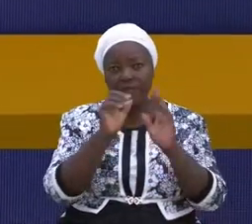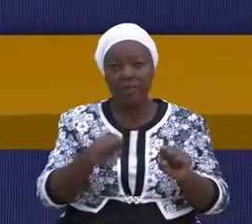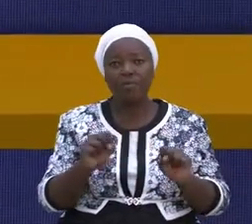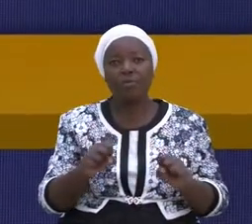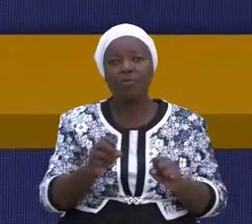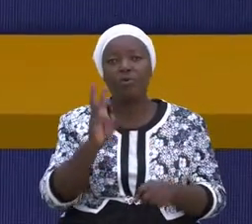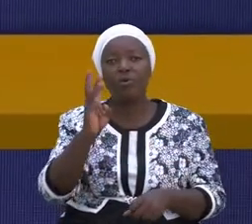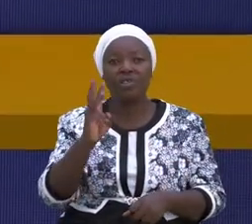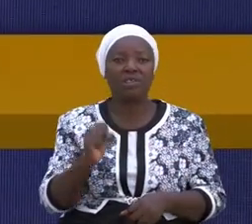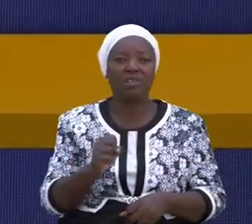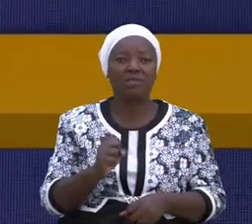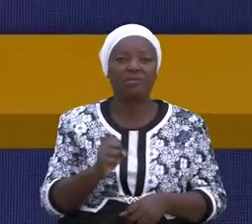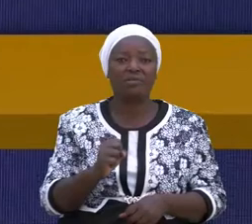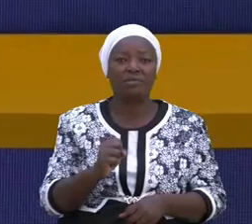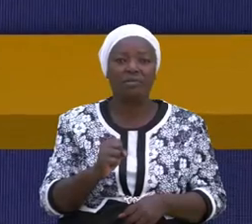witnesses,